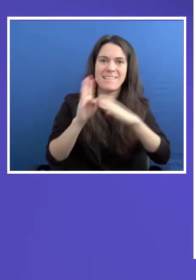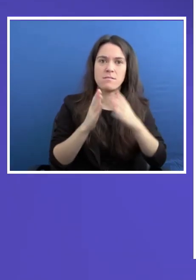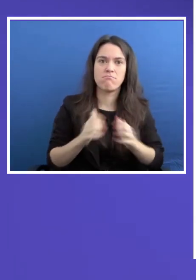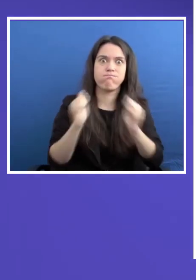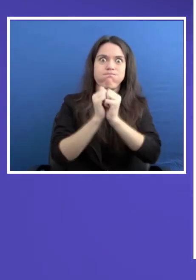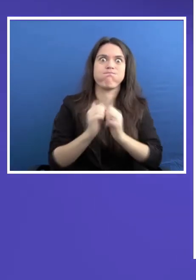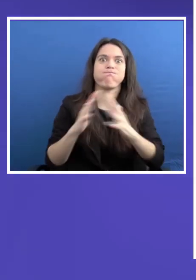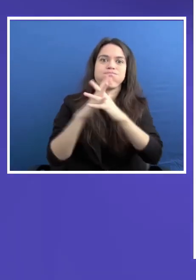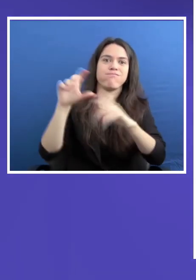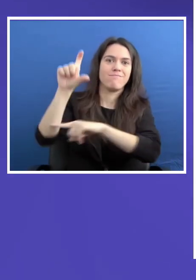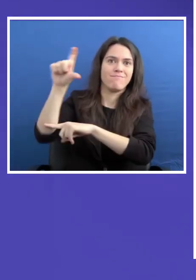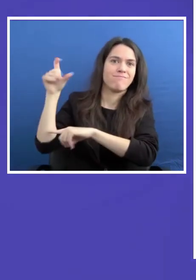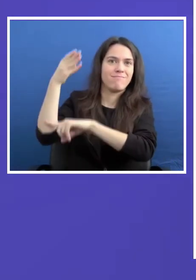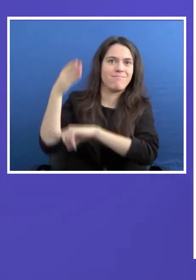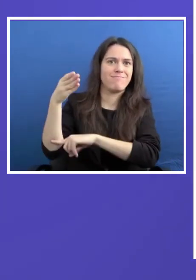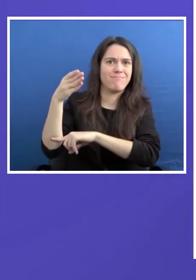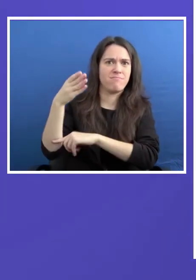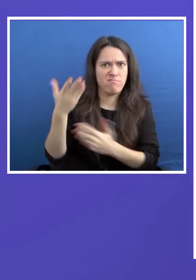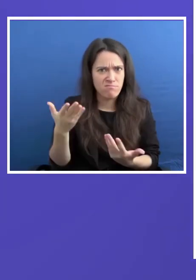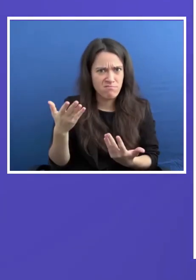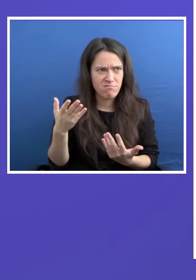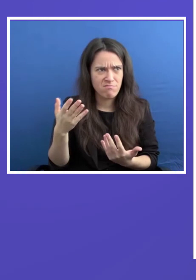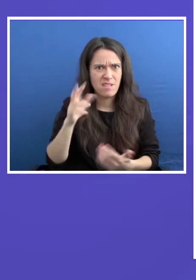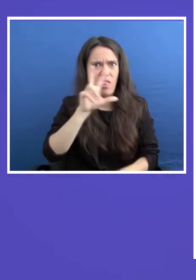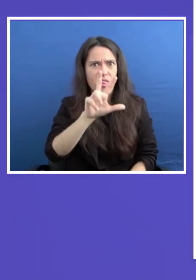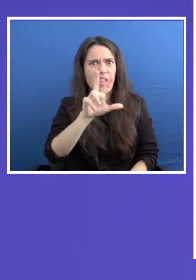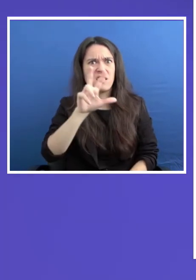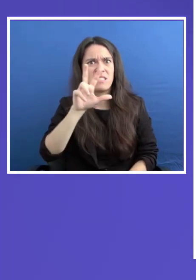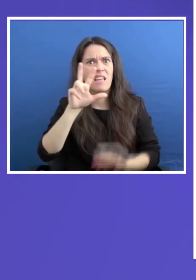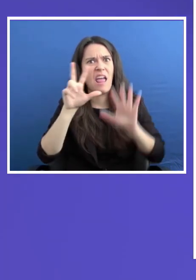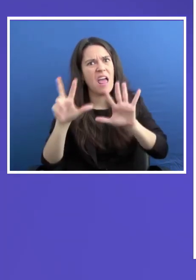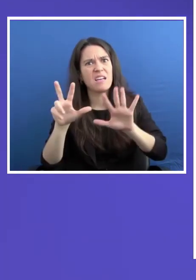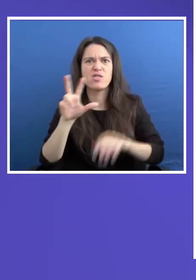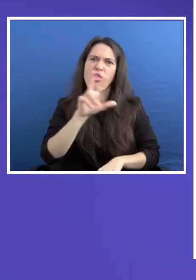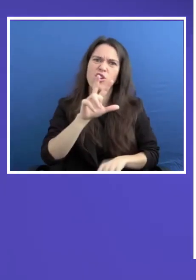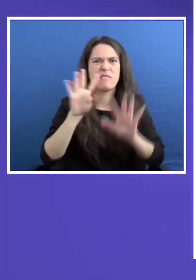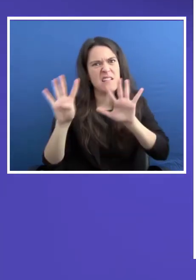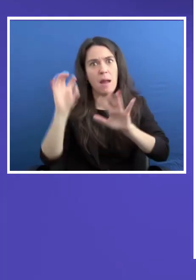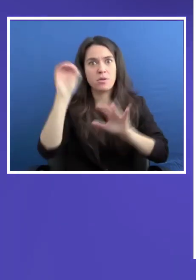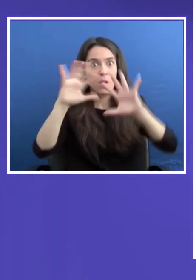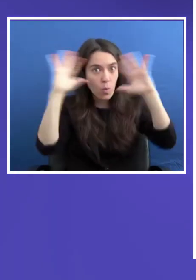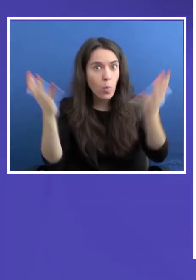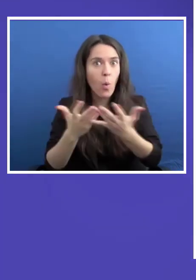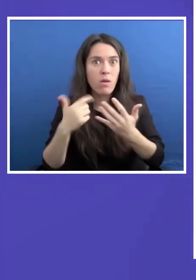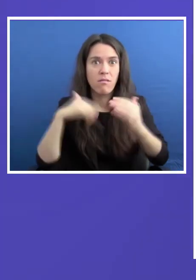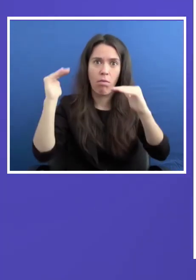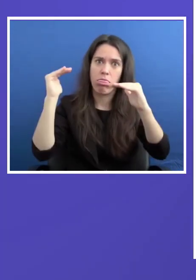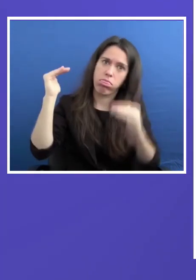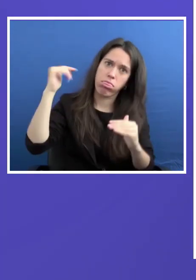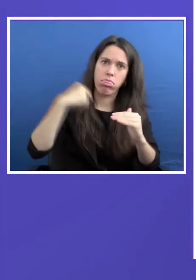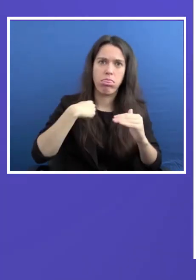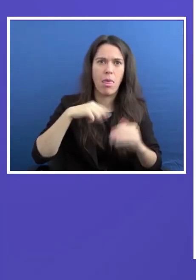to 38% worldwide. We must encourage and we must enable women